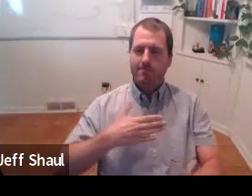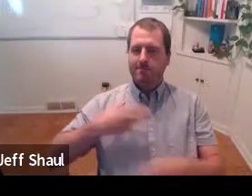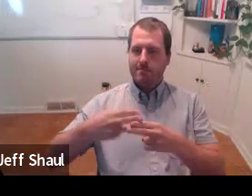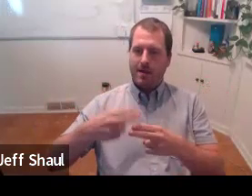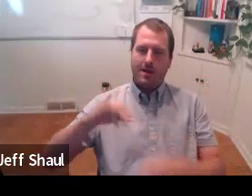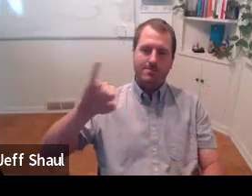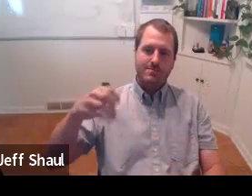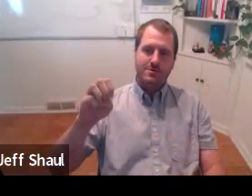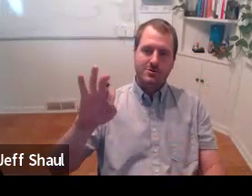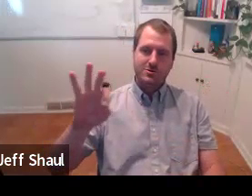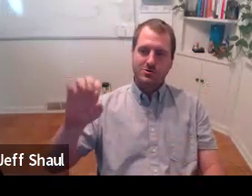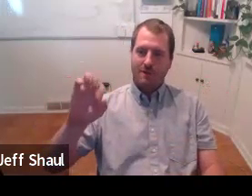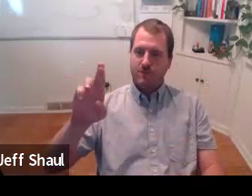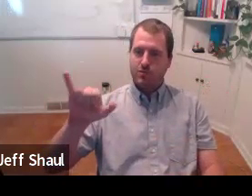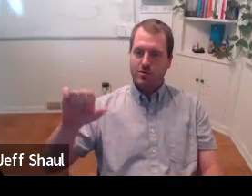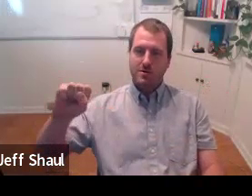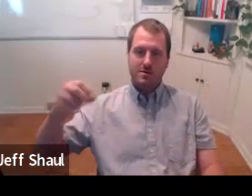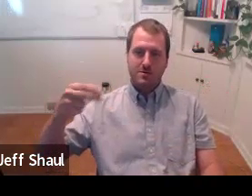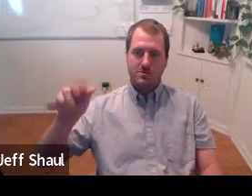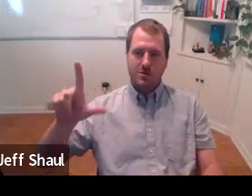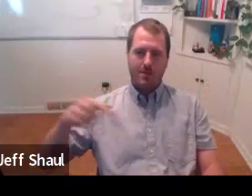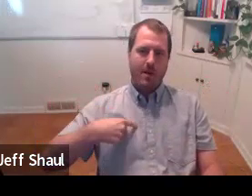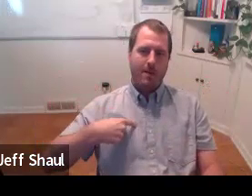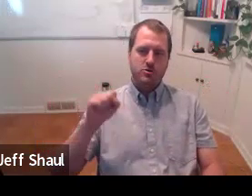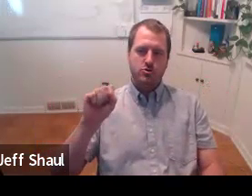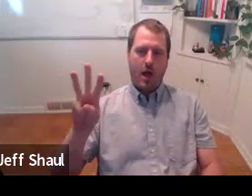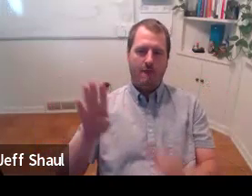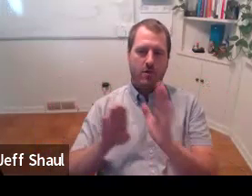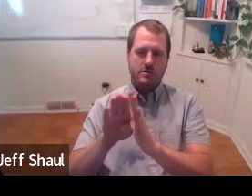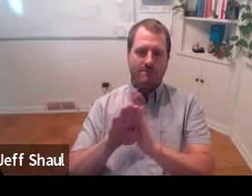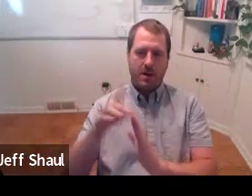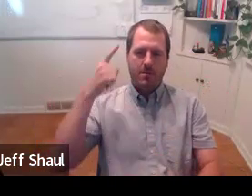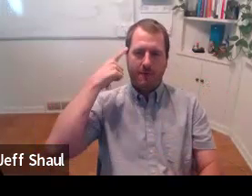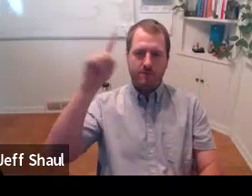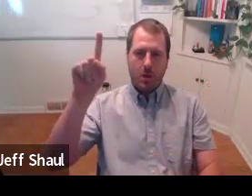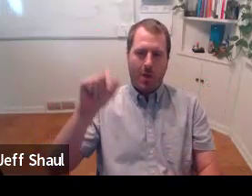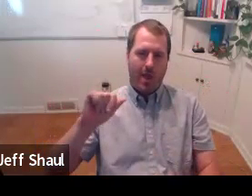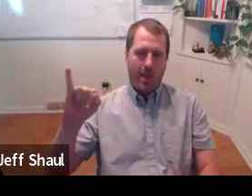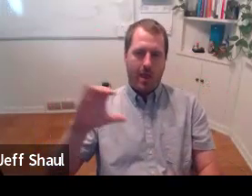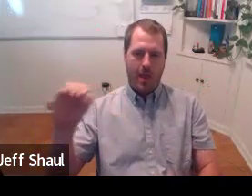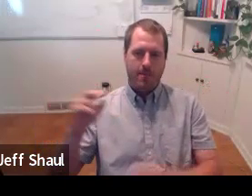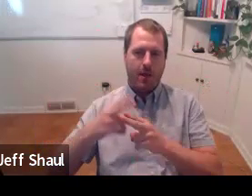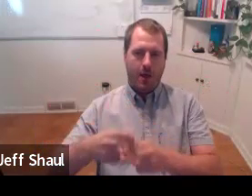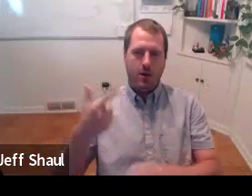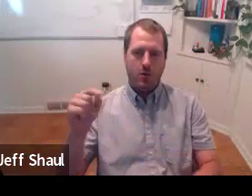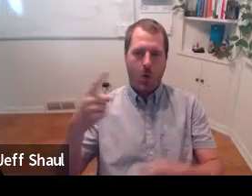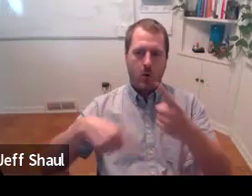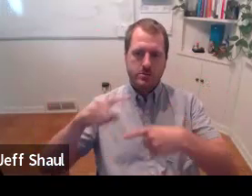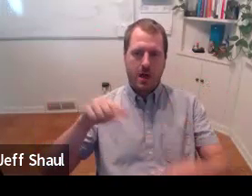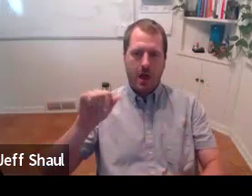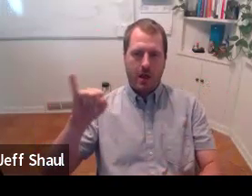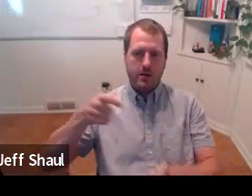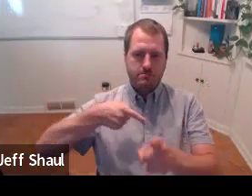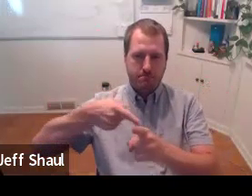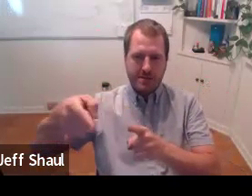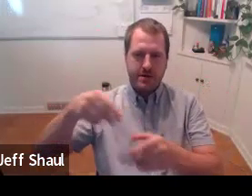you. So thank you, Anne-Marie. My name is Jeffrey Shaw, and I'm a software developer for AI